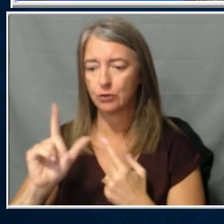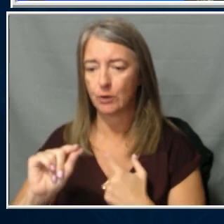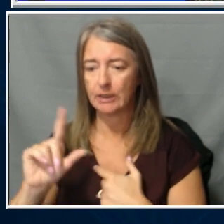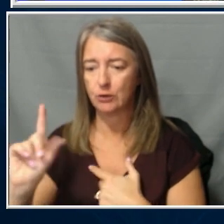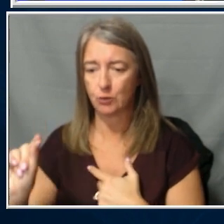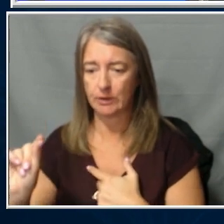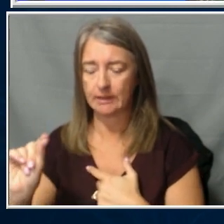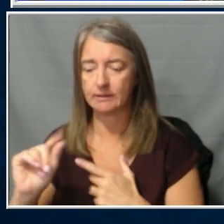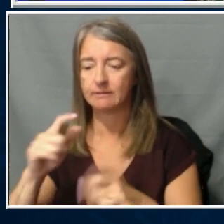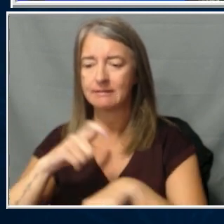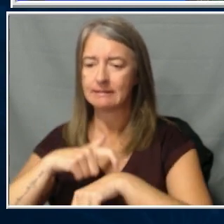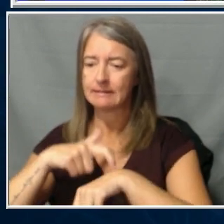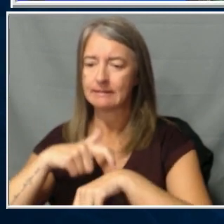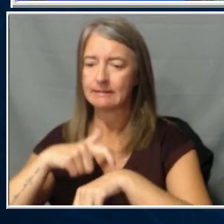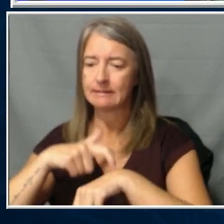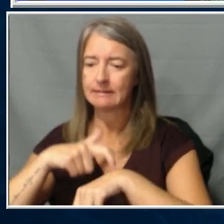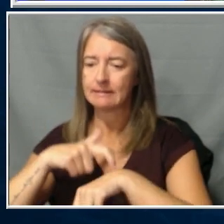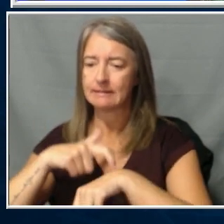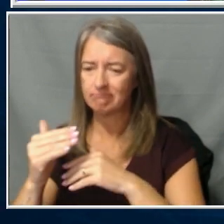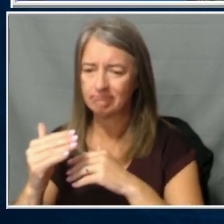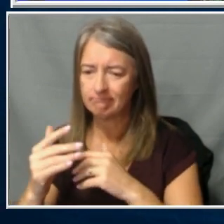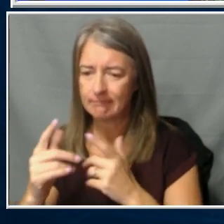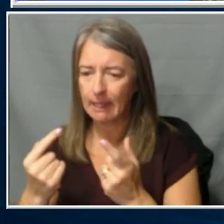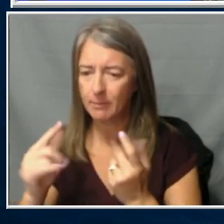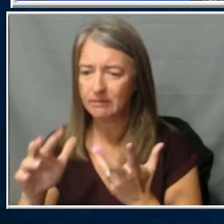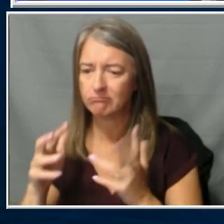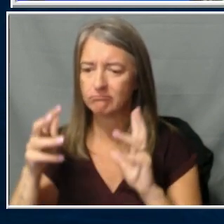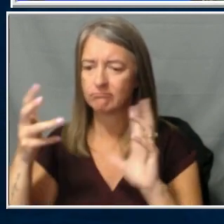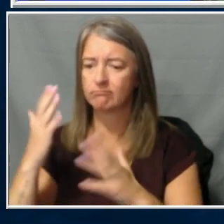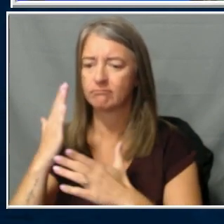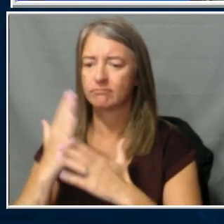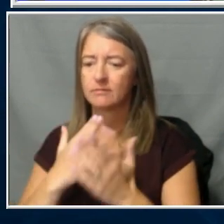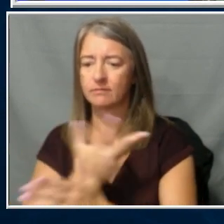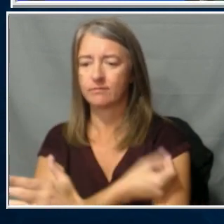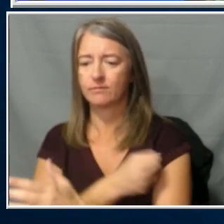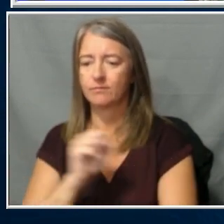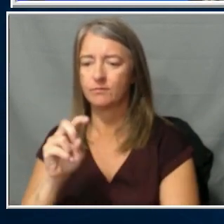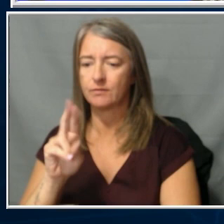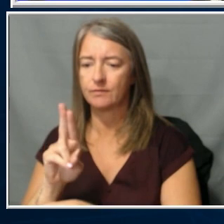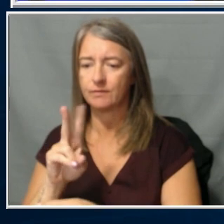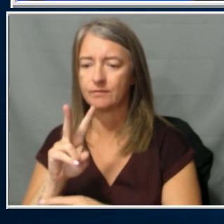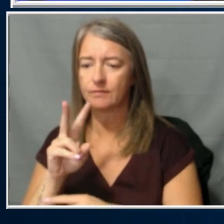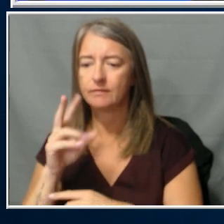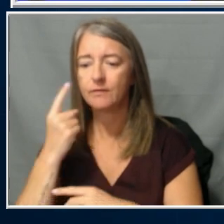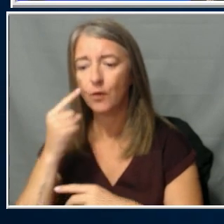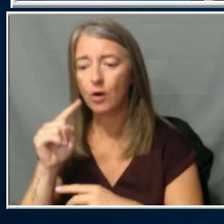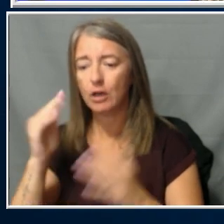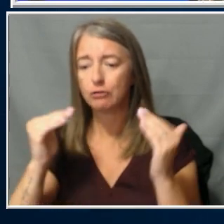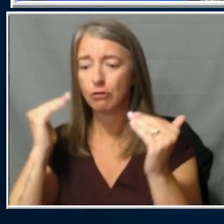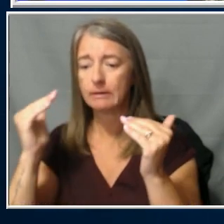the timing seemed a bit off. We know RSV vaccines for some adults are coming soon. So what should